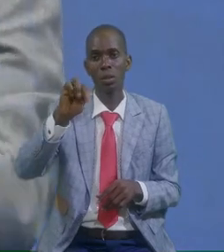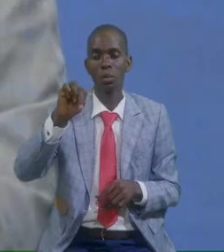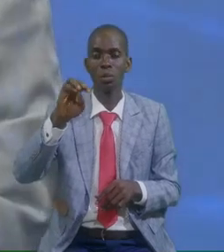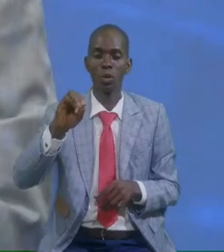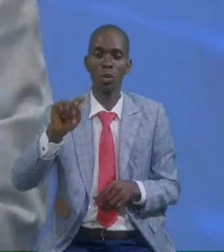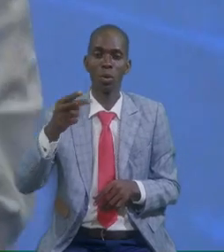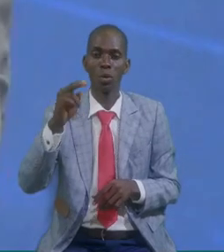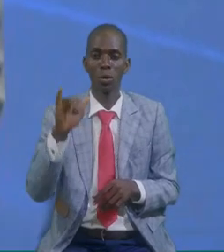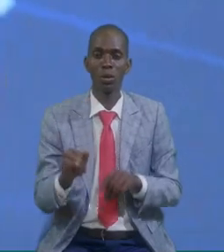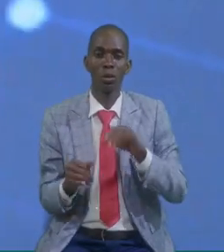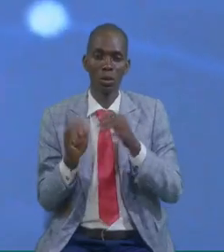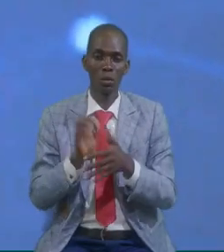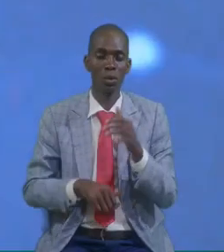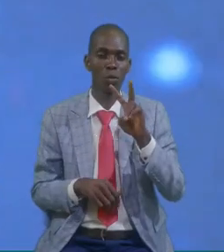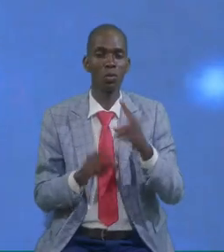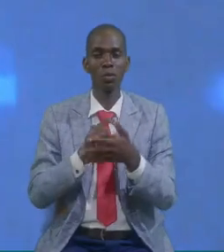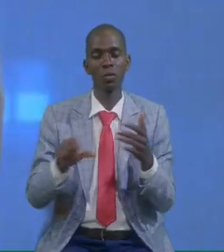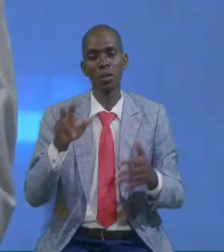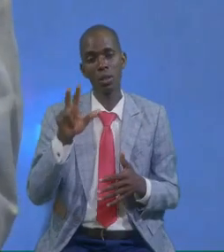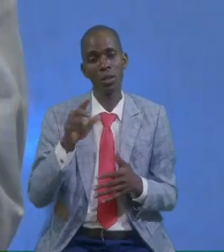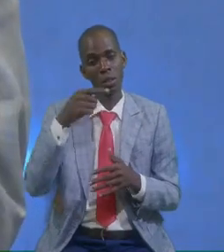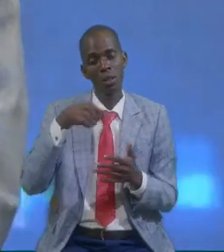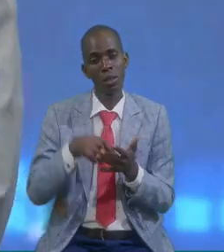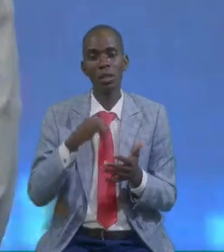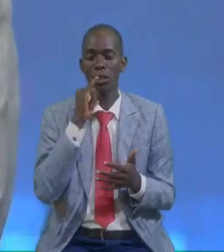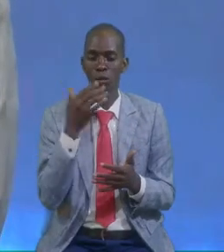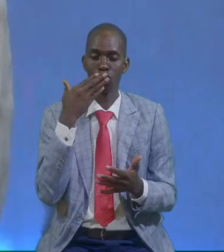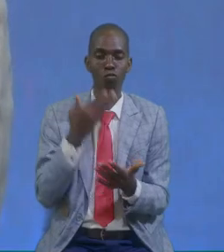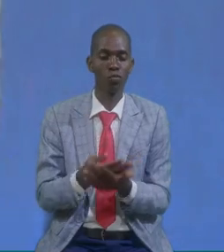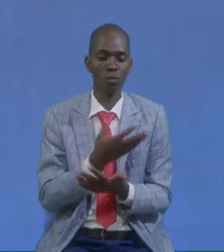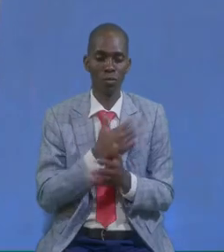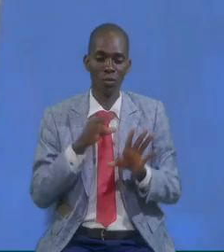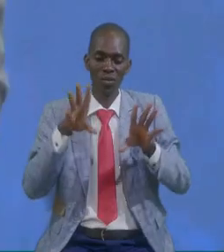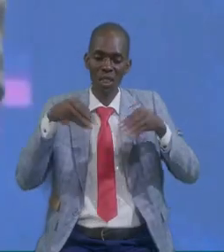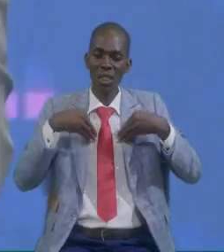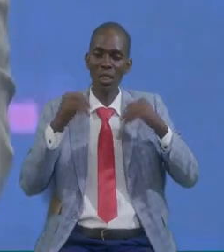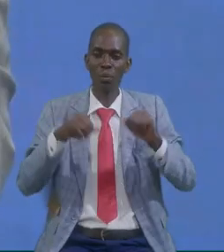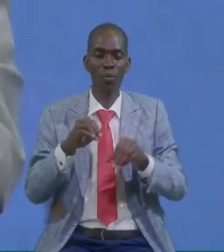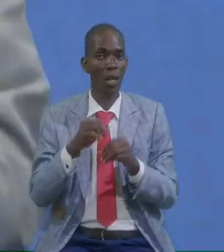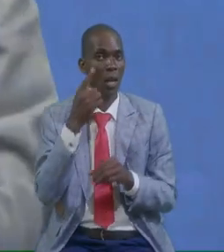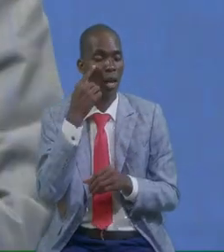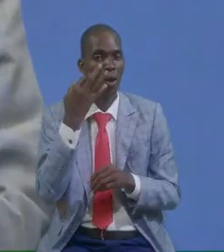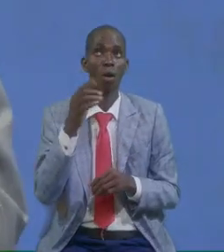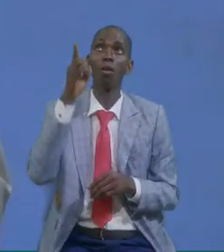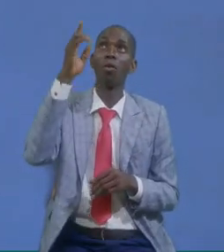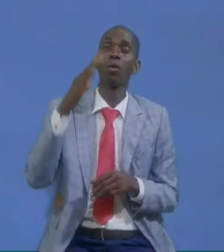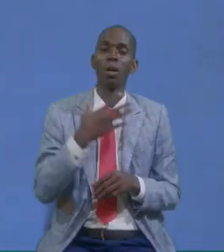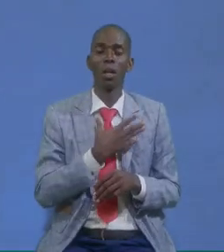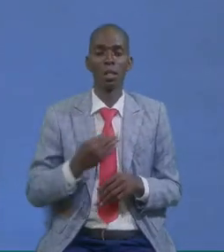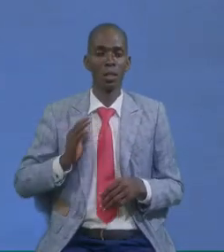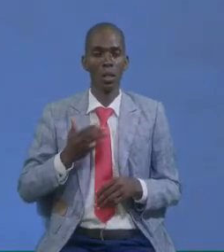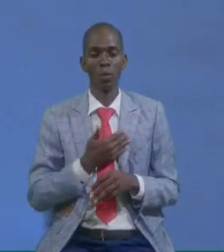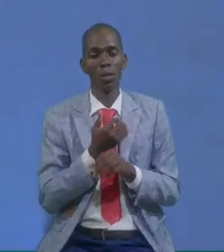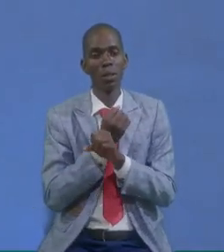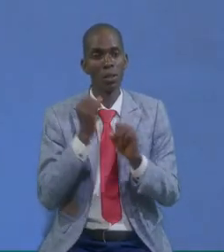good and acceptable in the sight of God our Savior. And then in verse 4, it